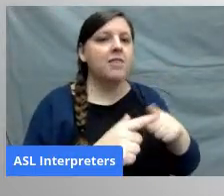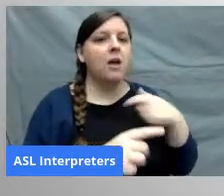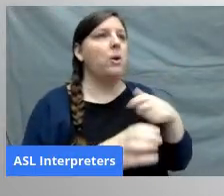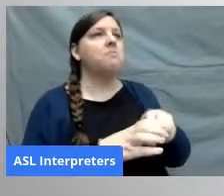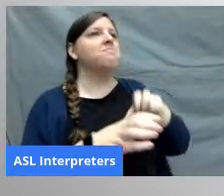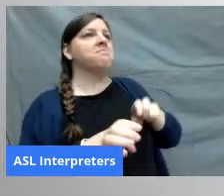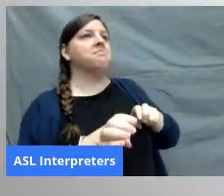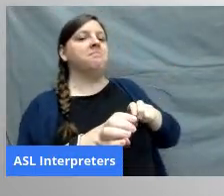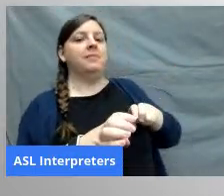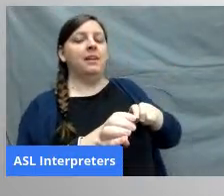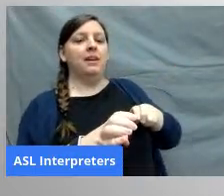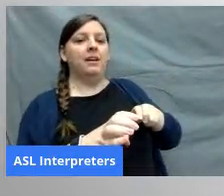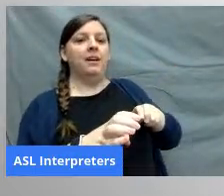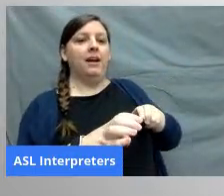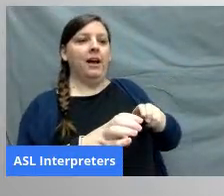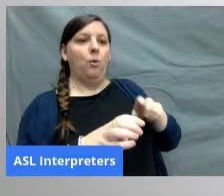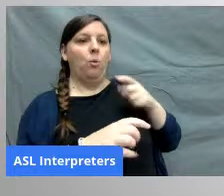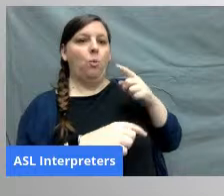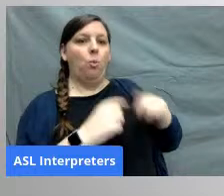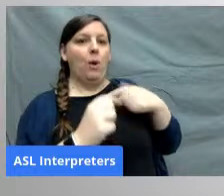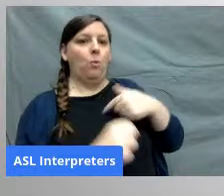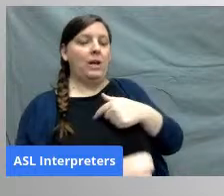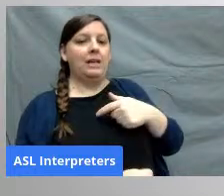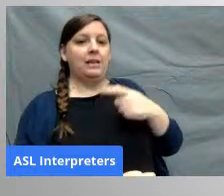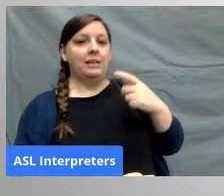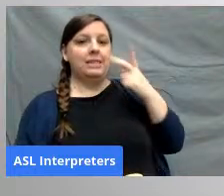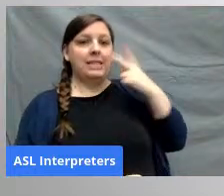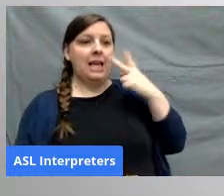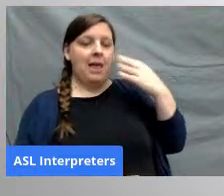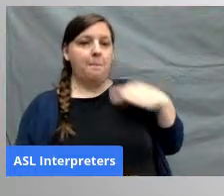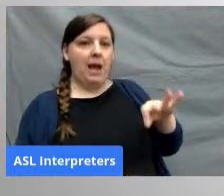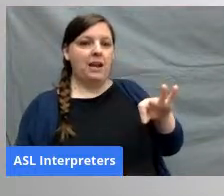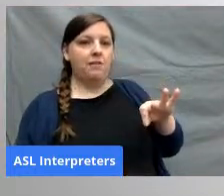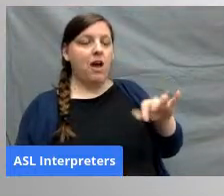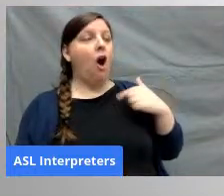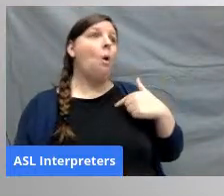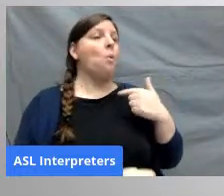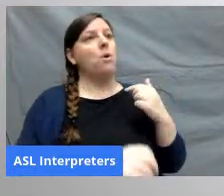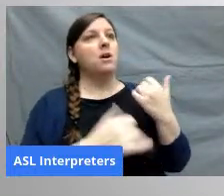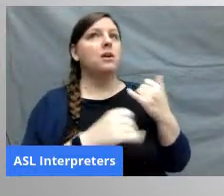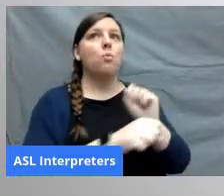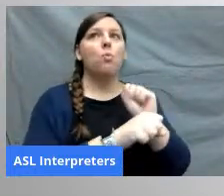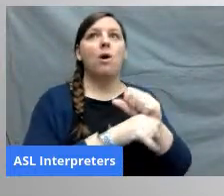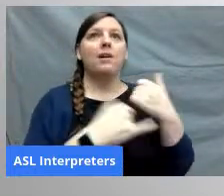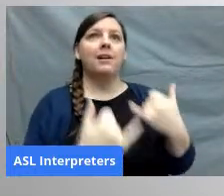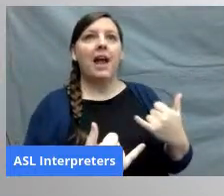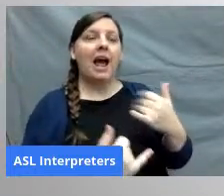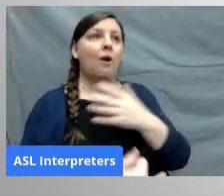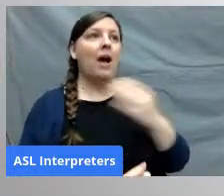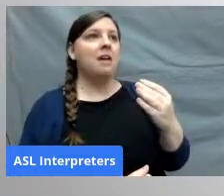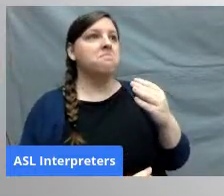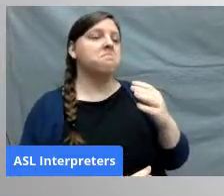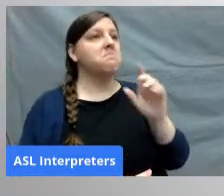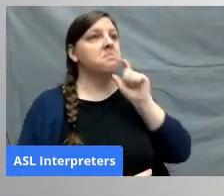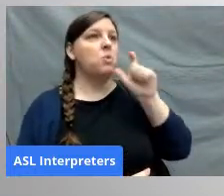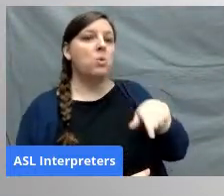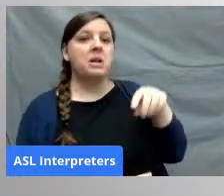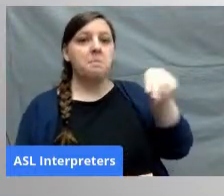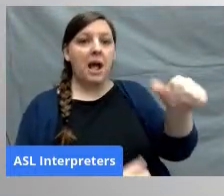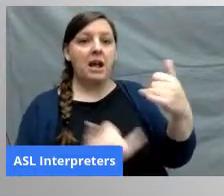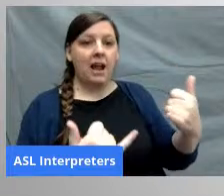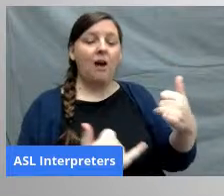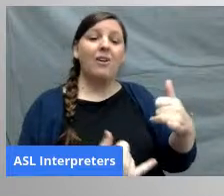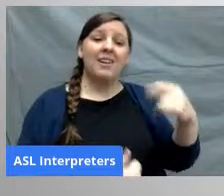as soon as we see the benefits, like, oh, it's working now, so we don't have to pay into it anymore. And I think reading interventionists is one of those